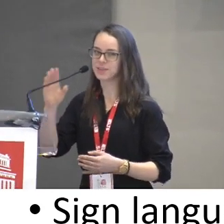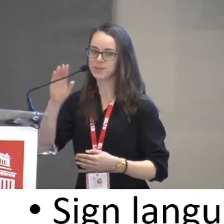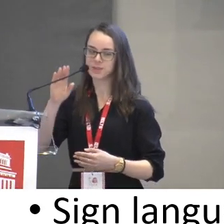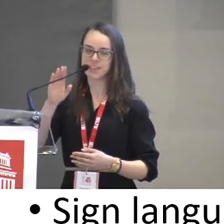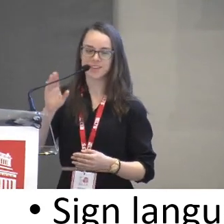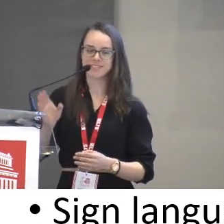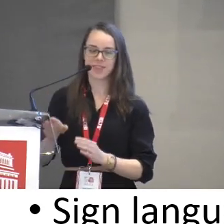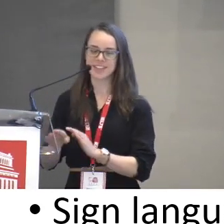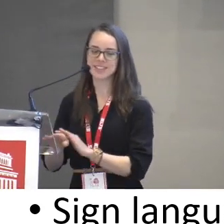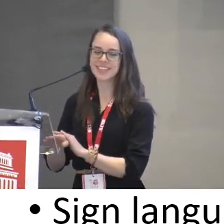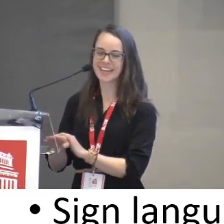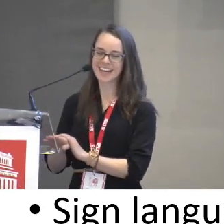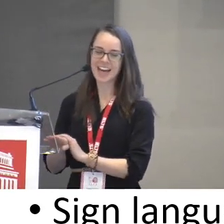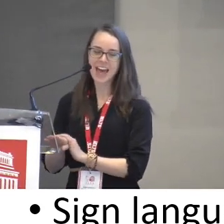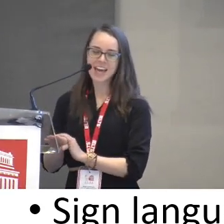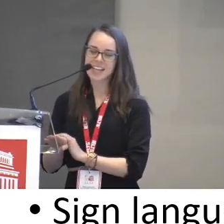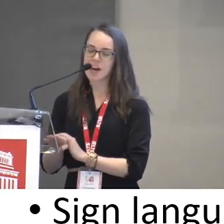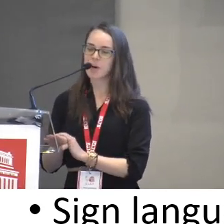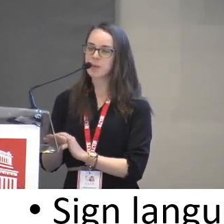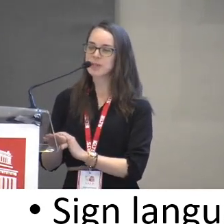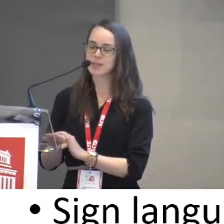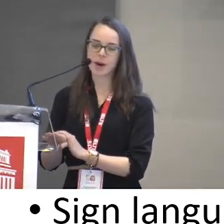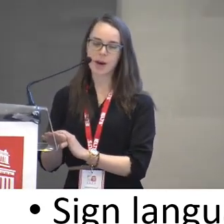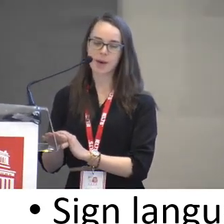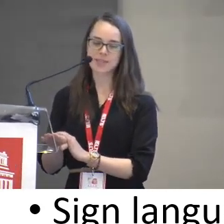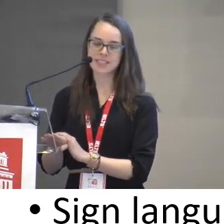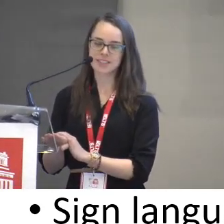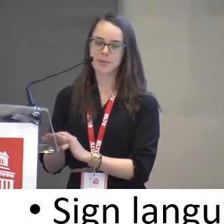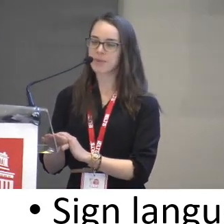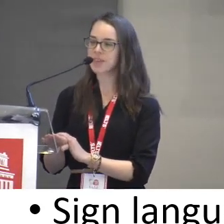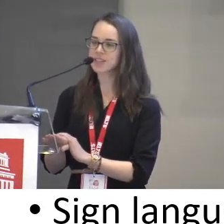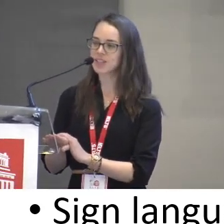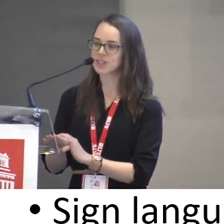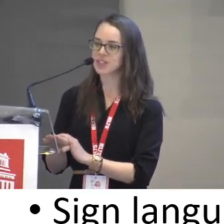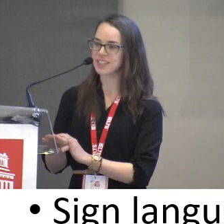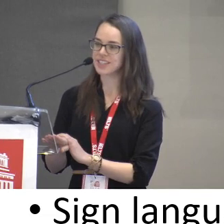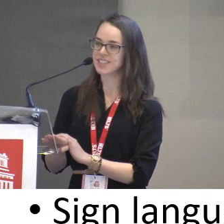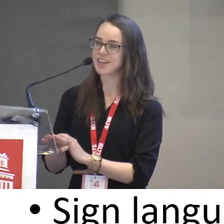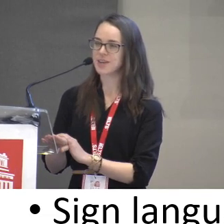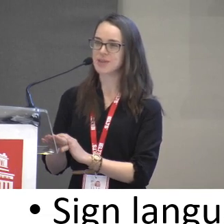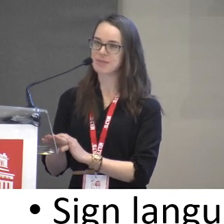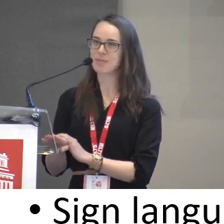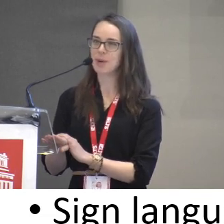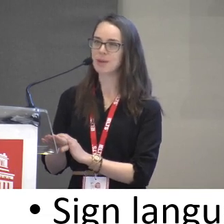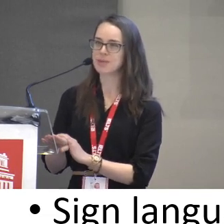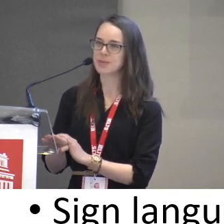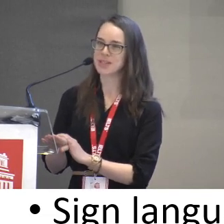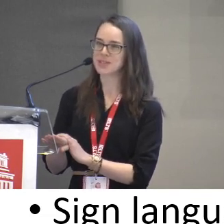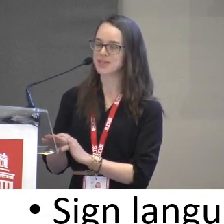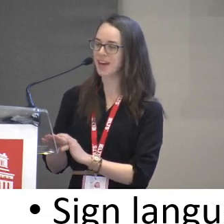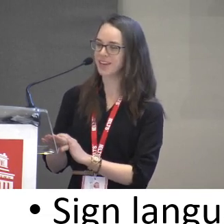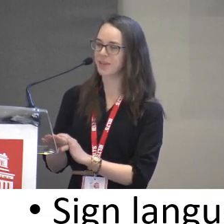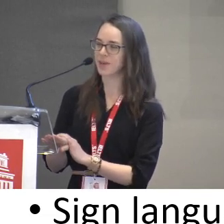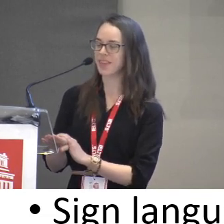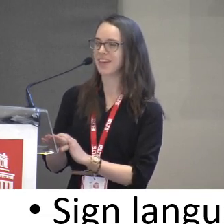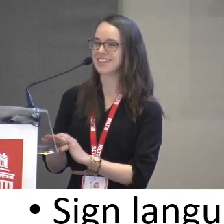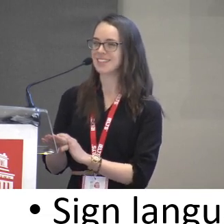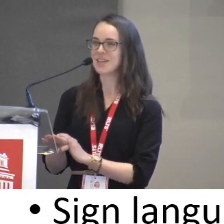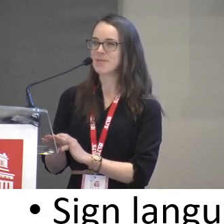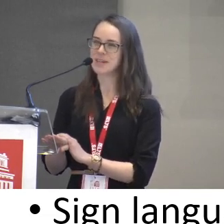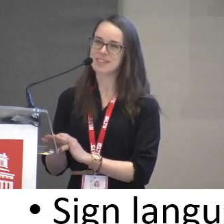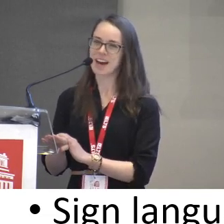I don't know. Yeah, thank you. Now I want to talk about the methodology and our problems we are struggling